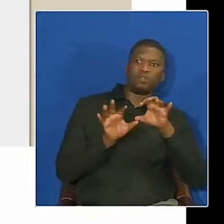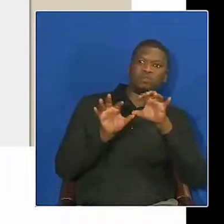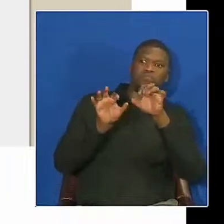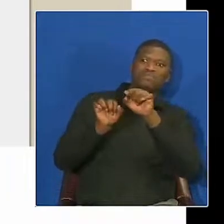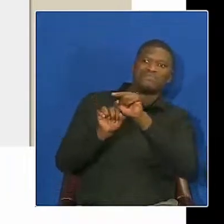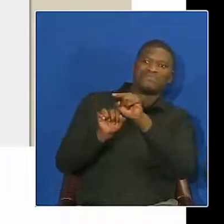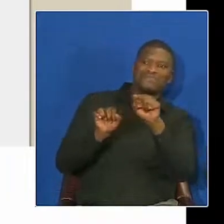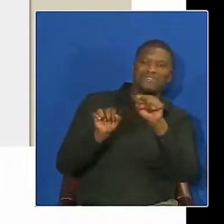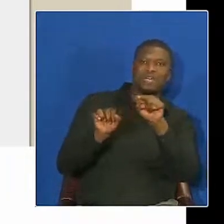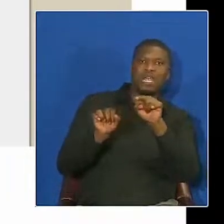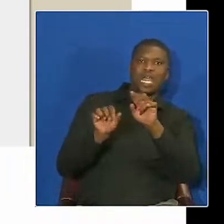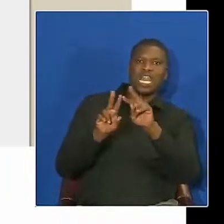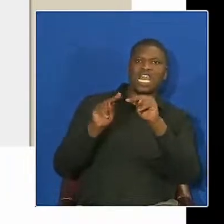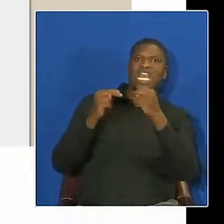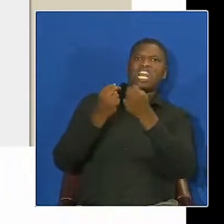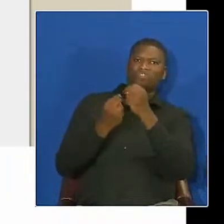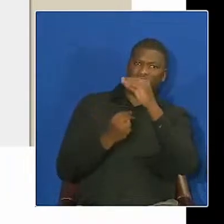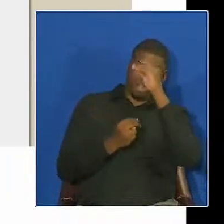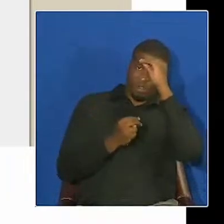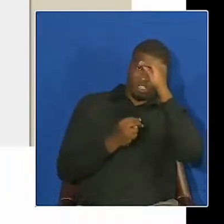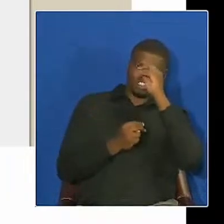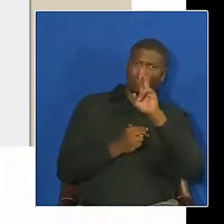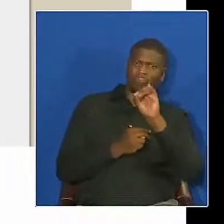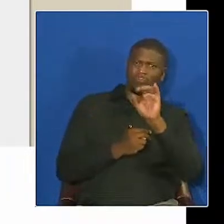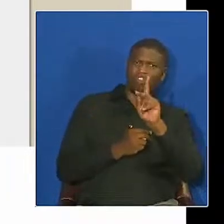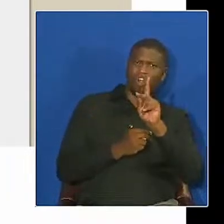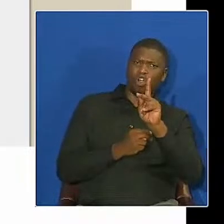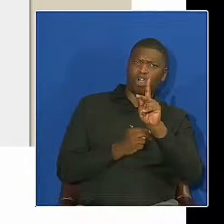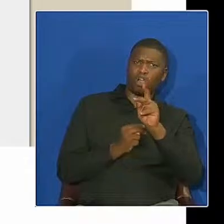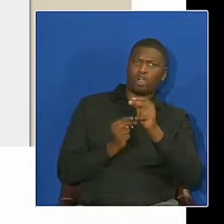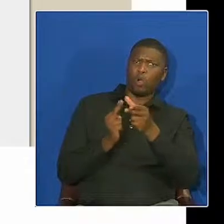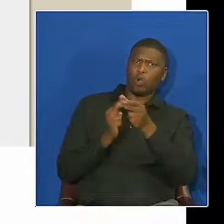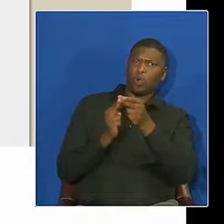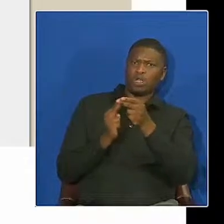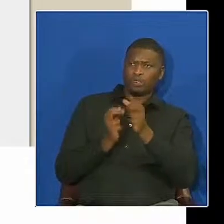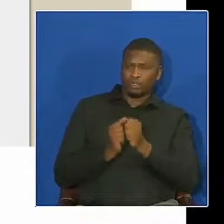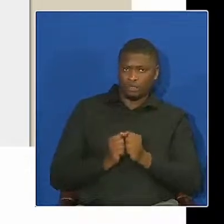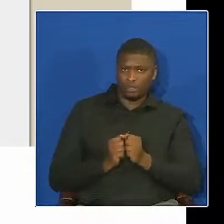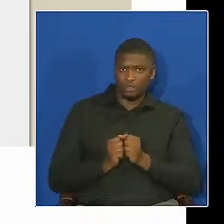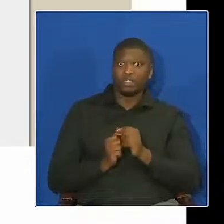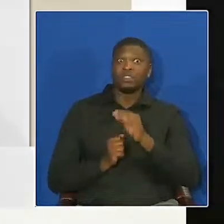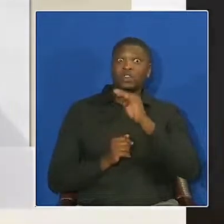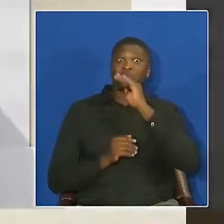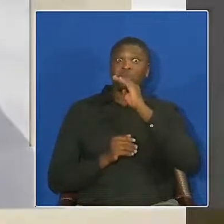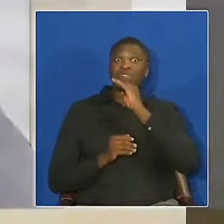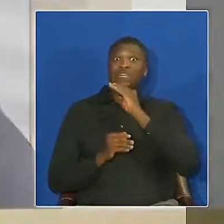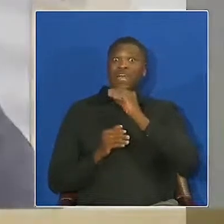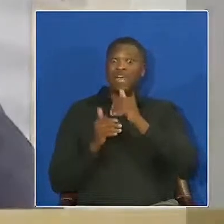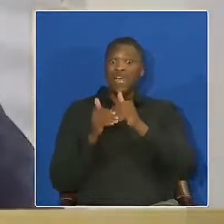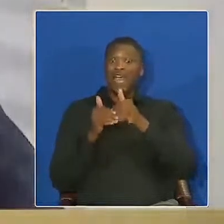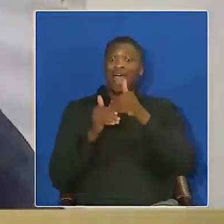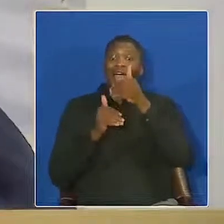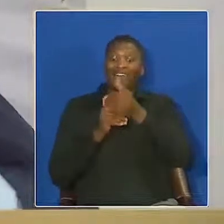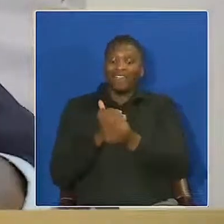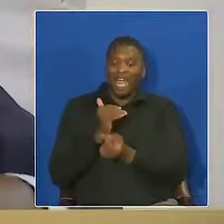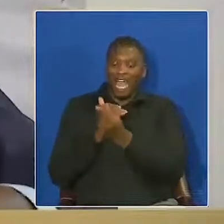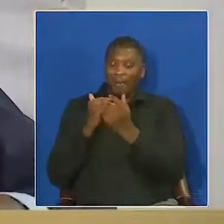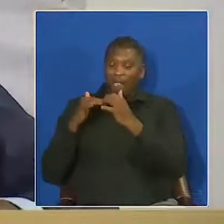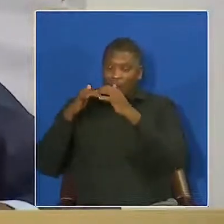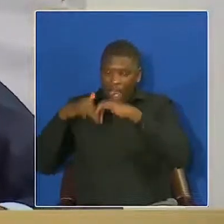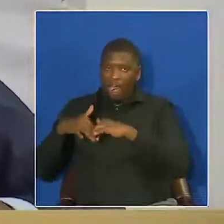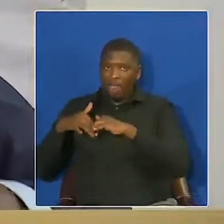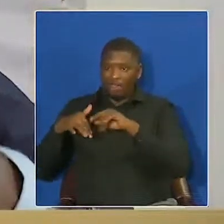Rock Unit. This is how the PKTT was known after the disbandment